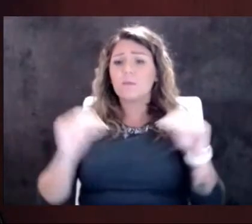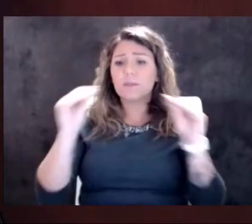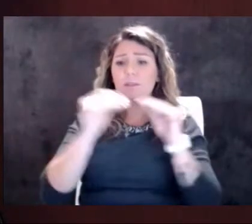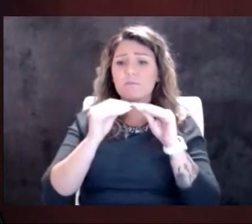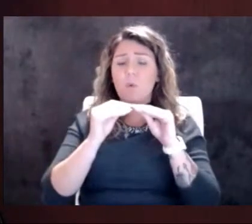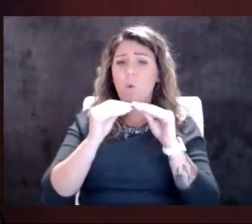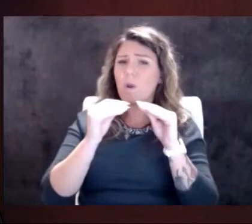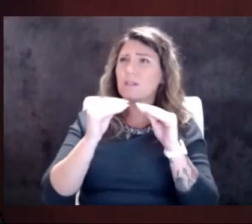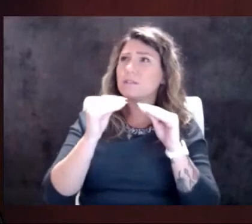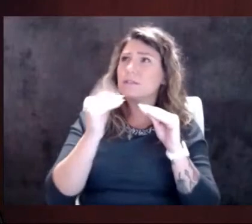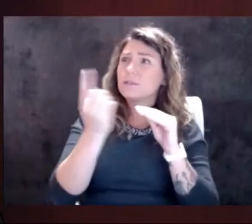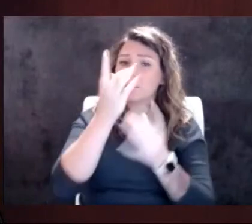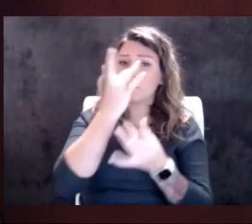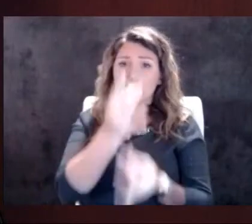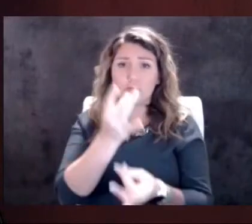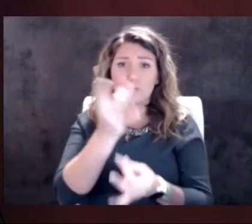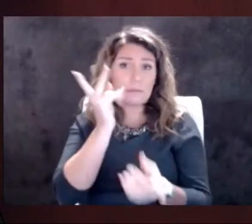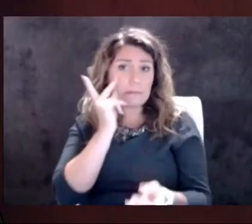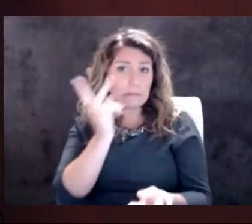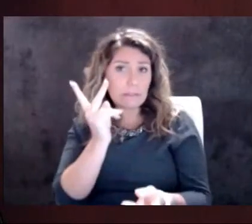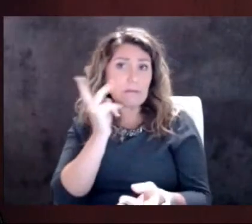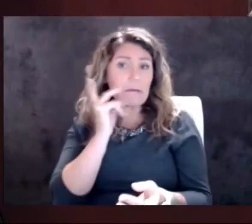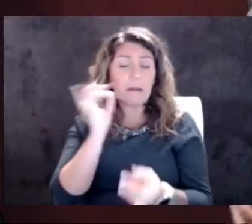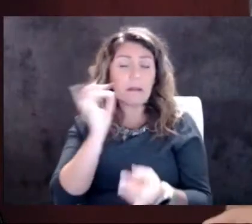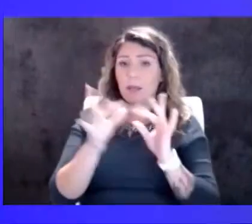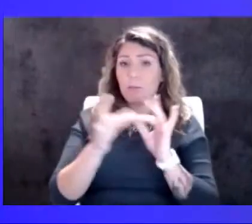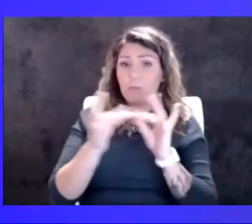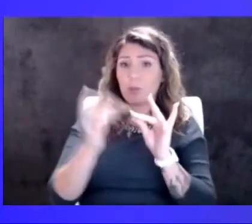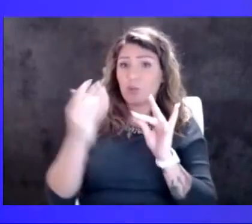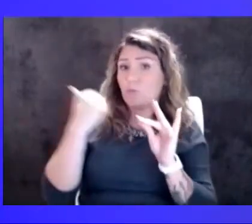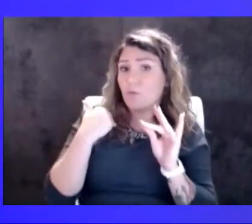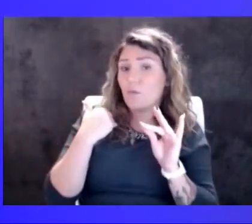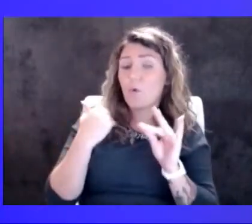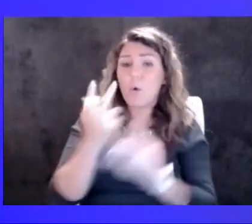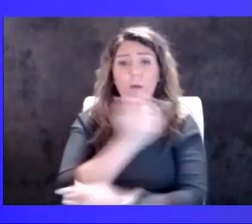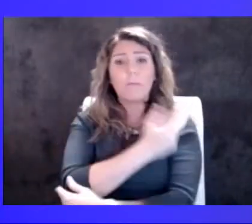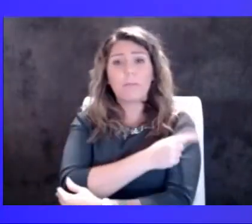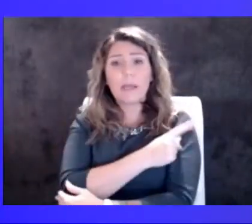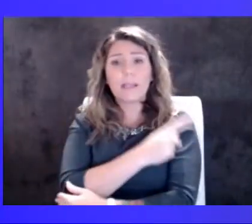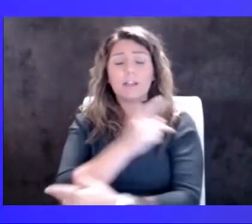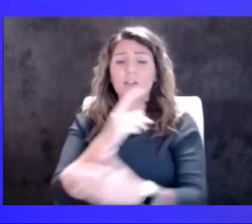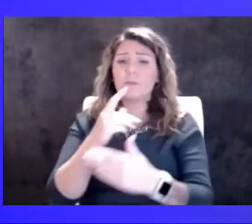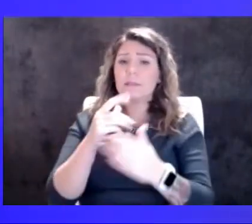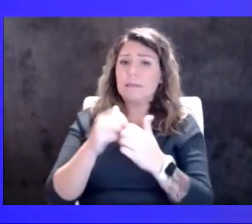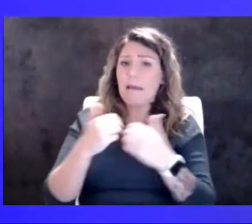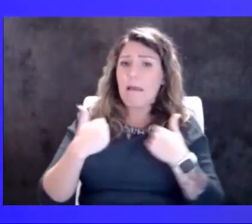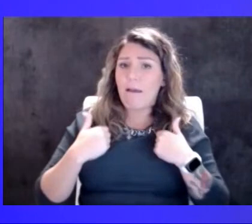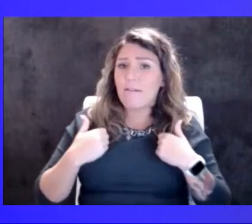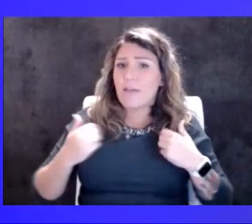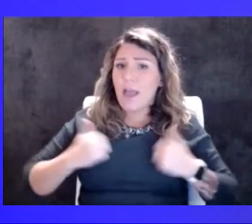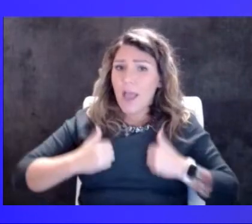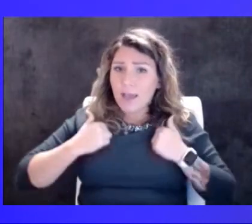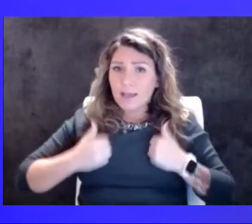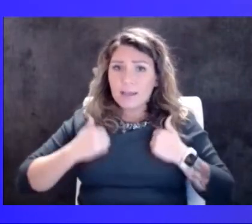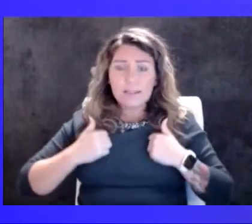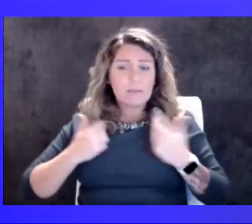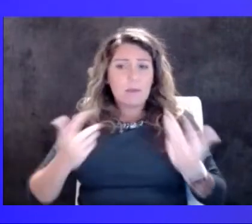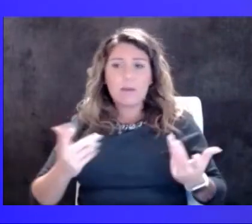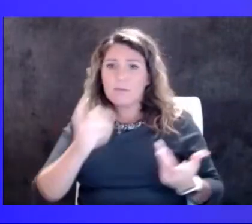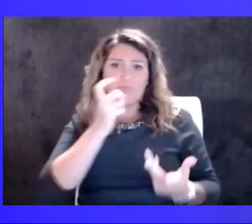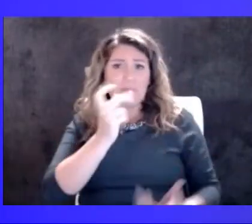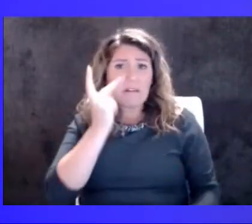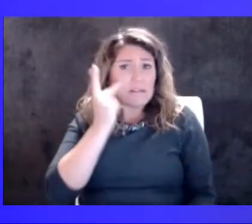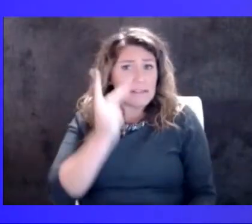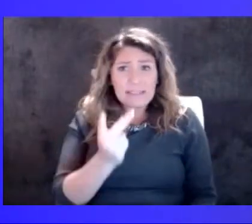to see. As I mentioned before, patients with asthma, especially, we weren't seeing those